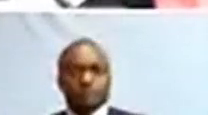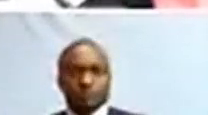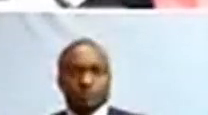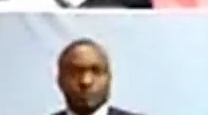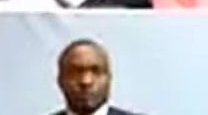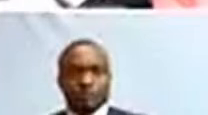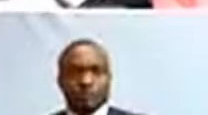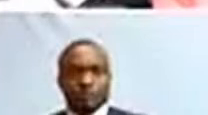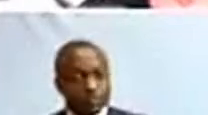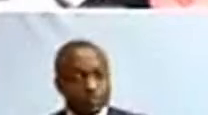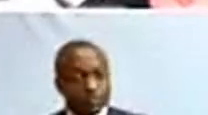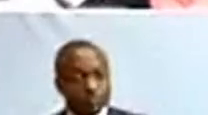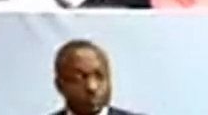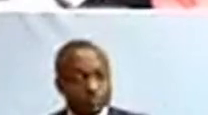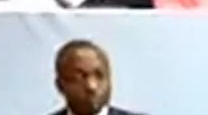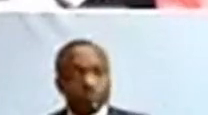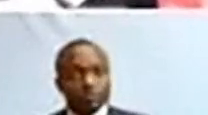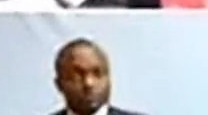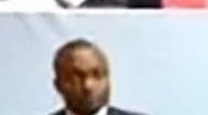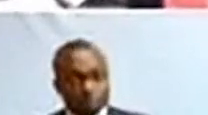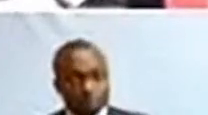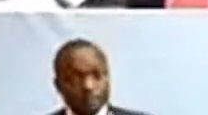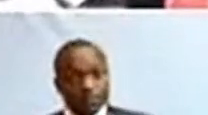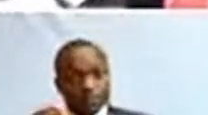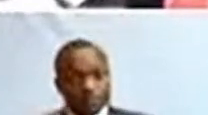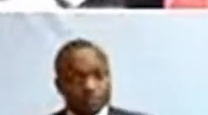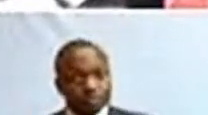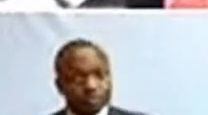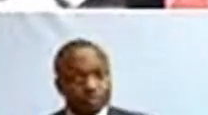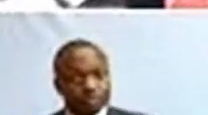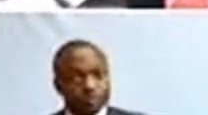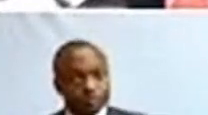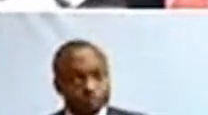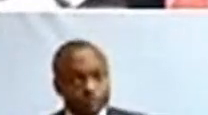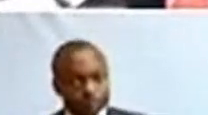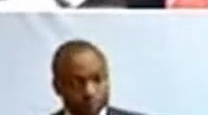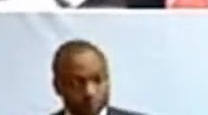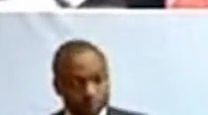Chair, permission. DF, how many figures are you seeing there?